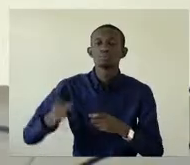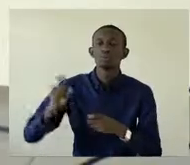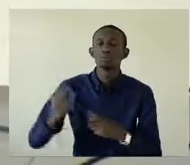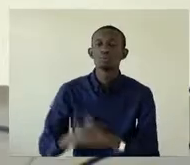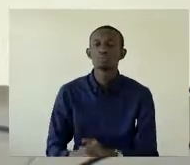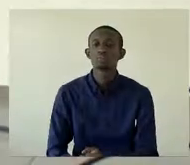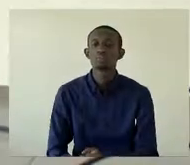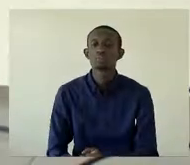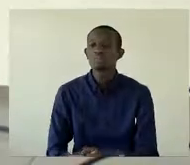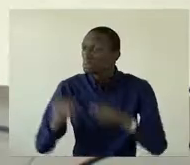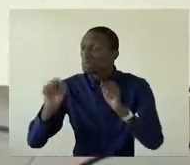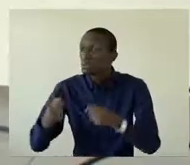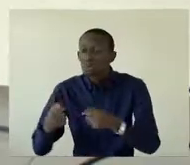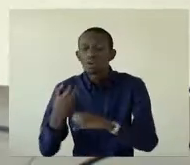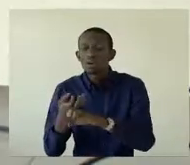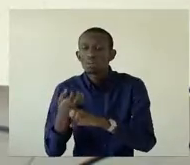Can they reappear again?